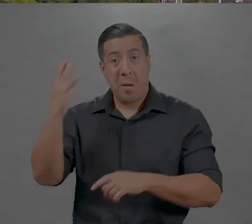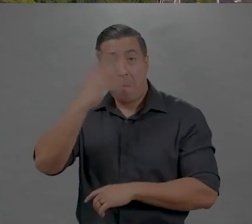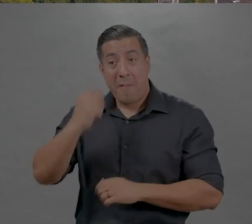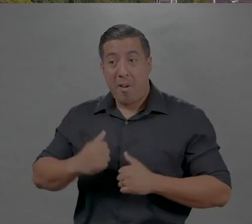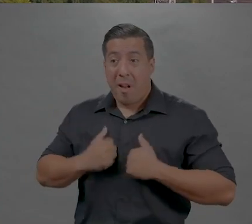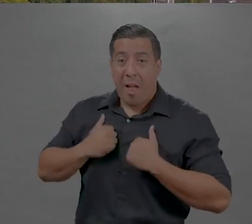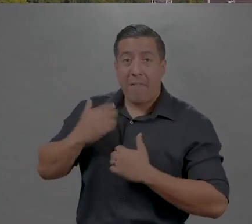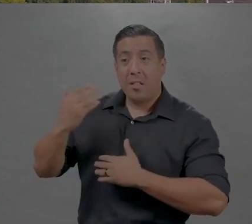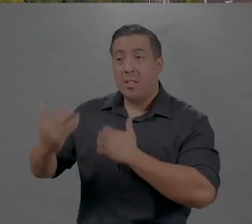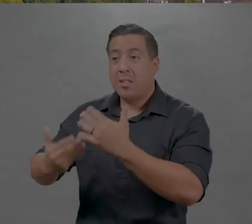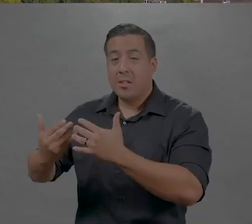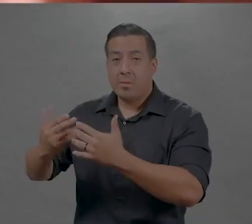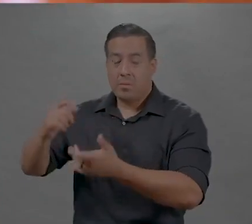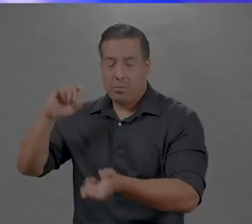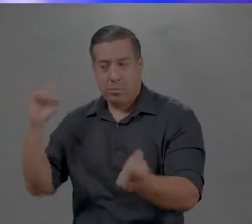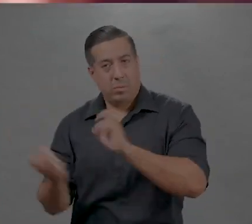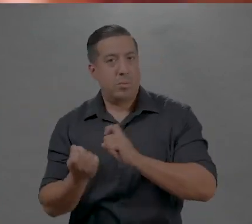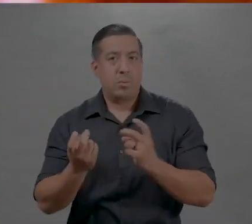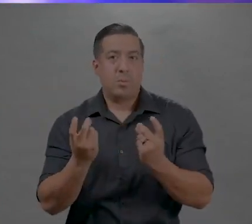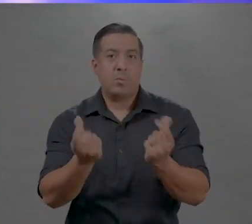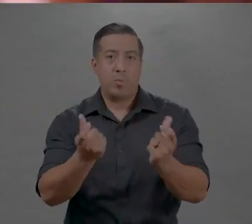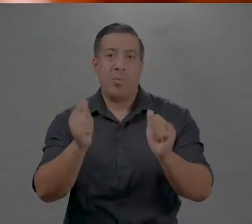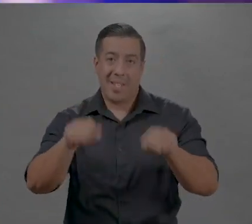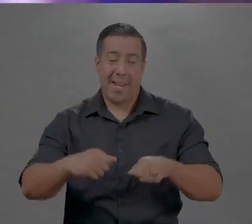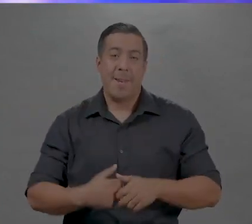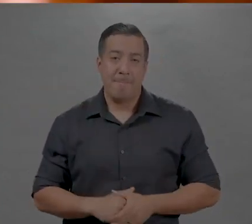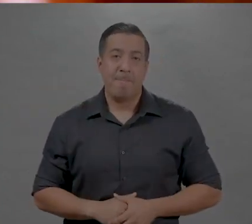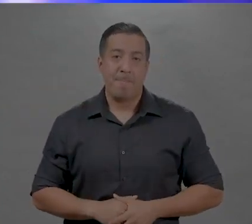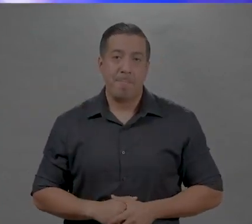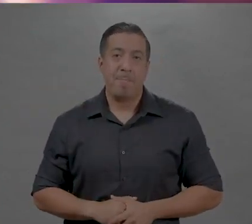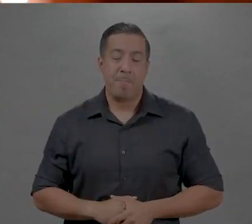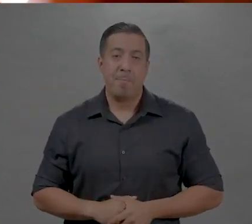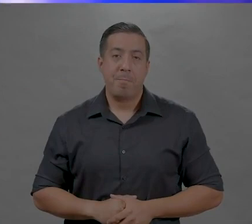that beautiful way of life can change in the blink of an eye.